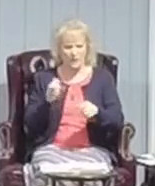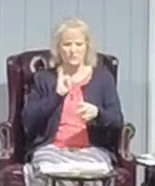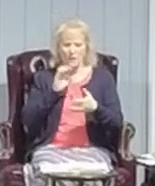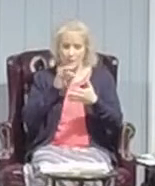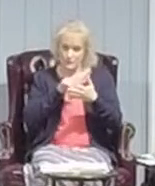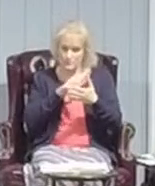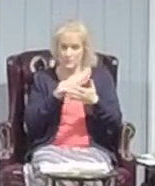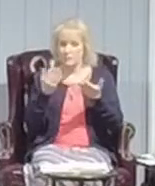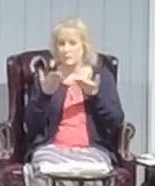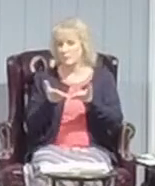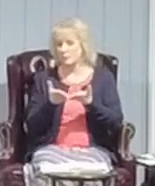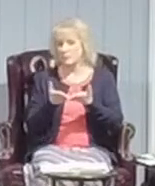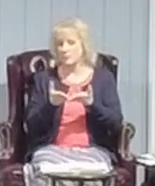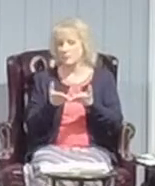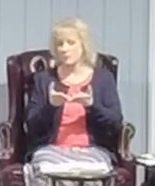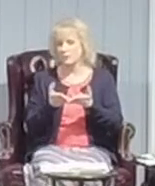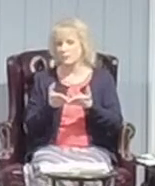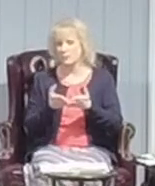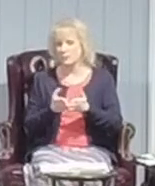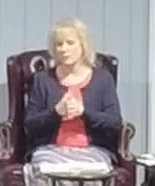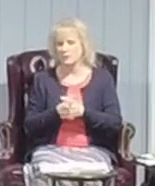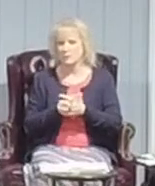this,